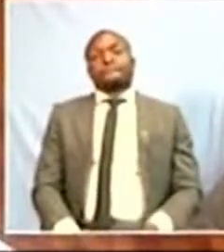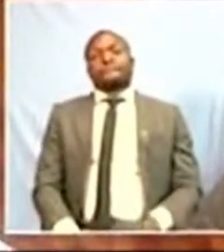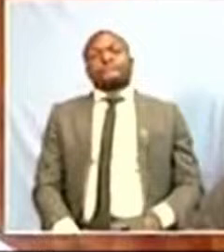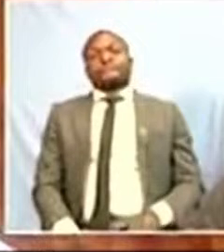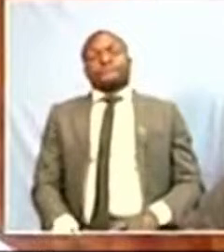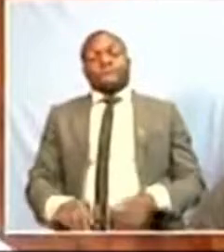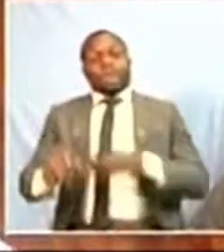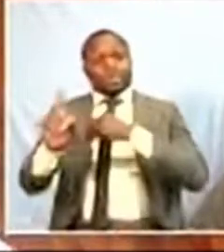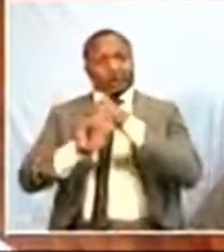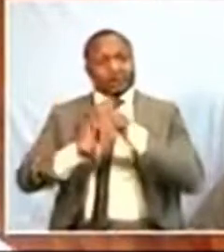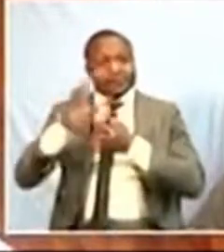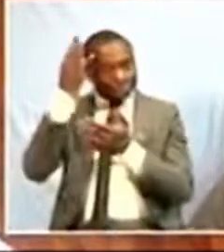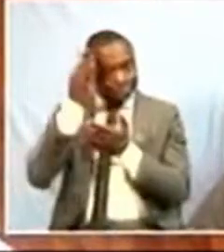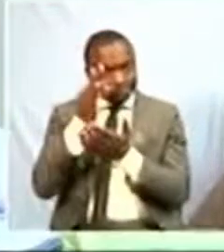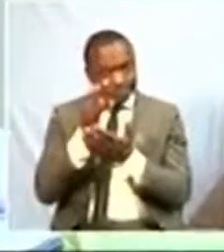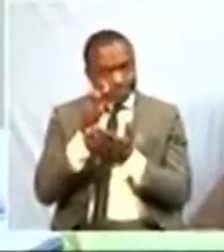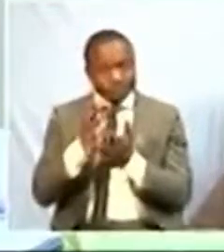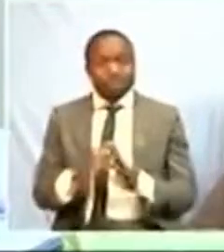Town Clerk.